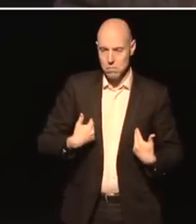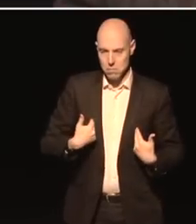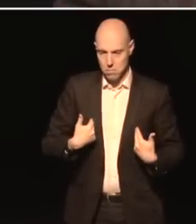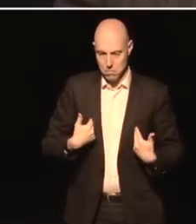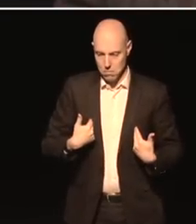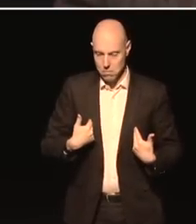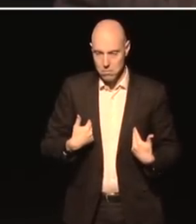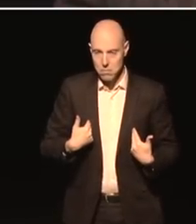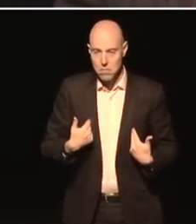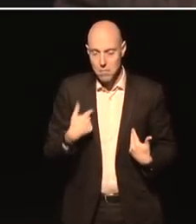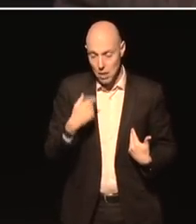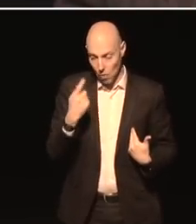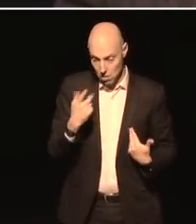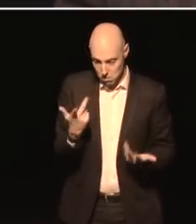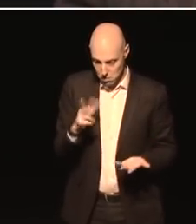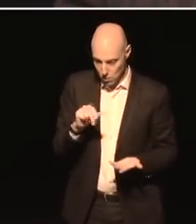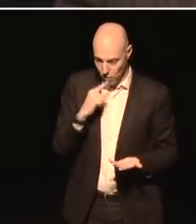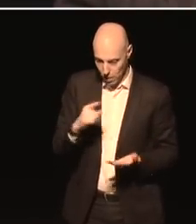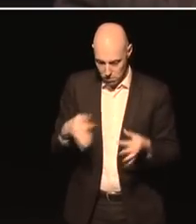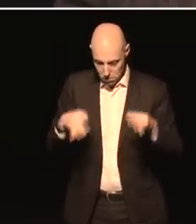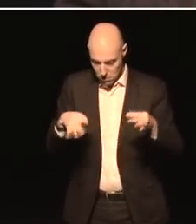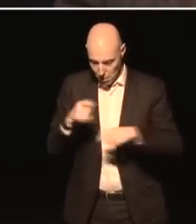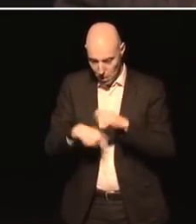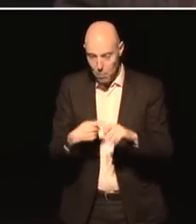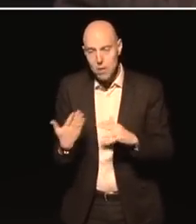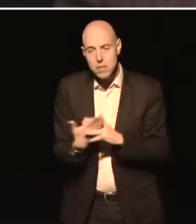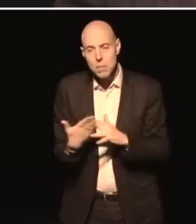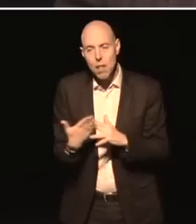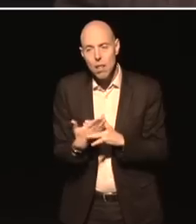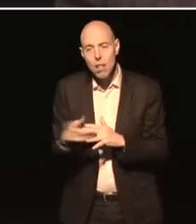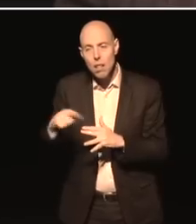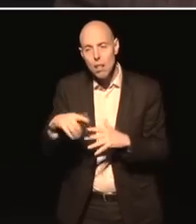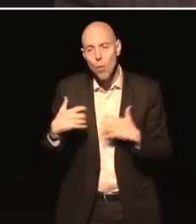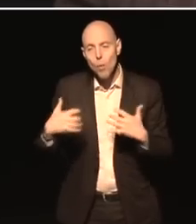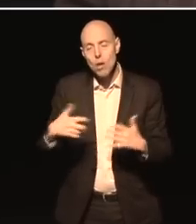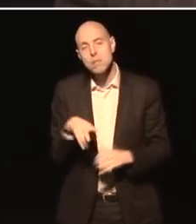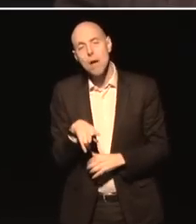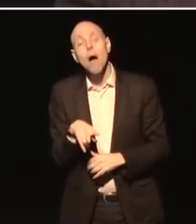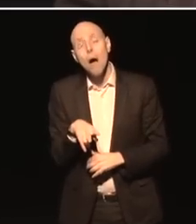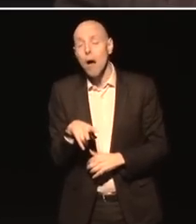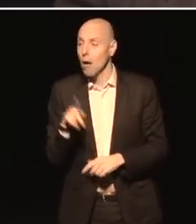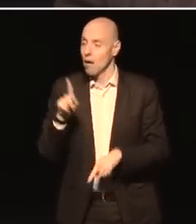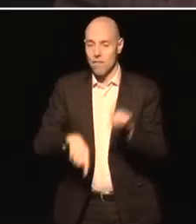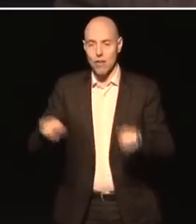that by making it accessible, hopefully our audiences will become more varied.